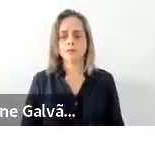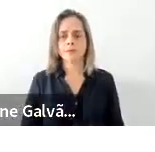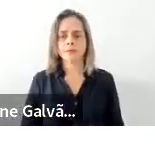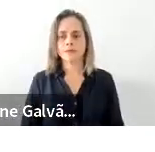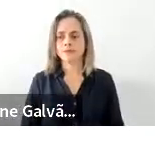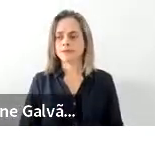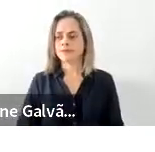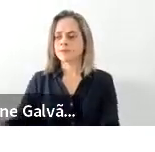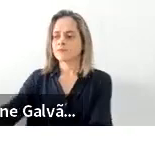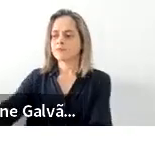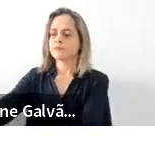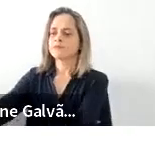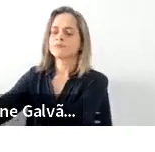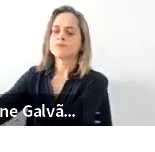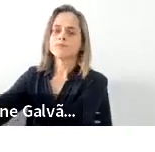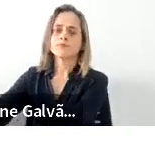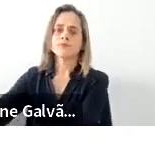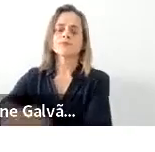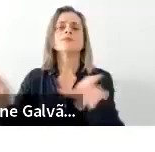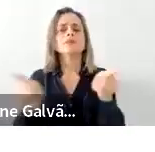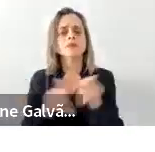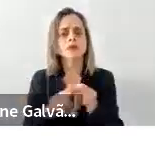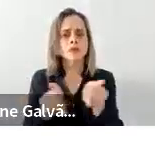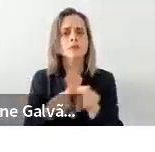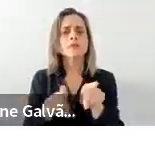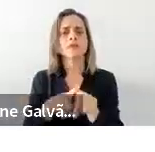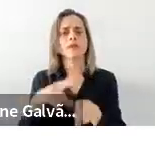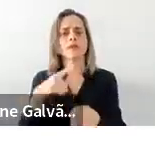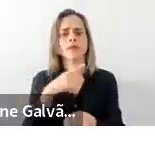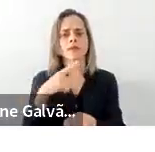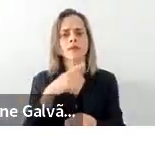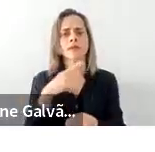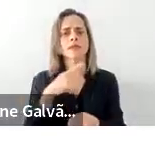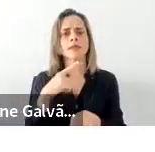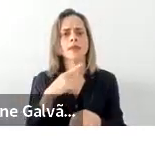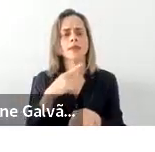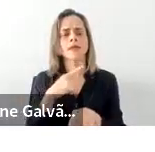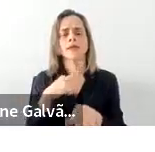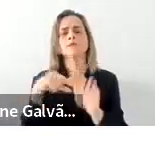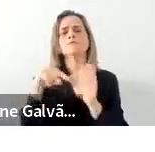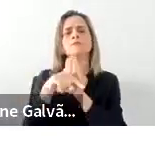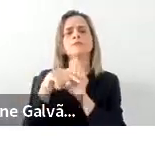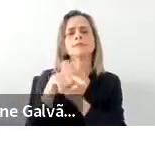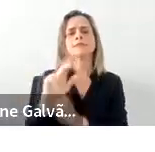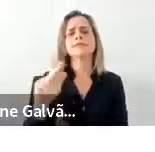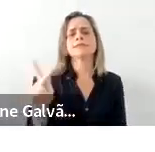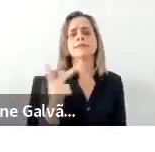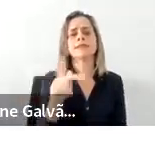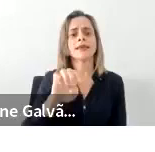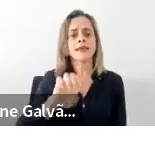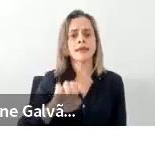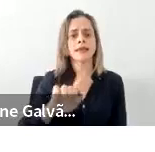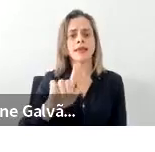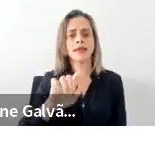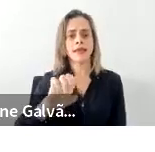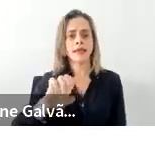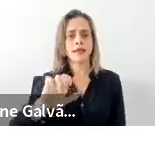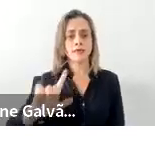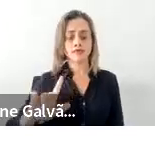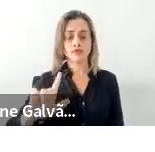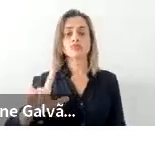and Marx's relationship to Hegel, and as well as Vygotsky's relationship to